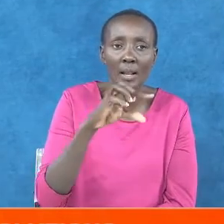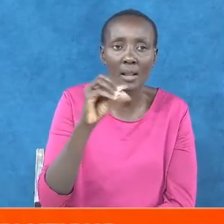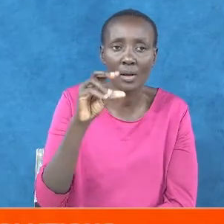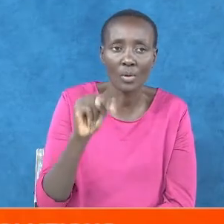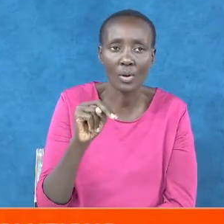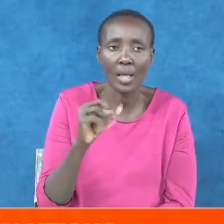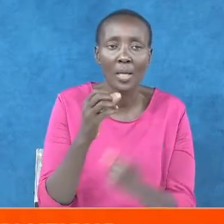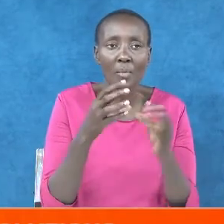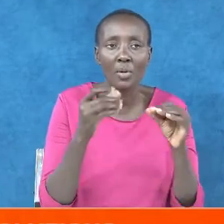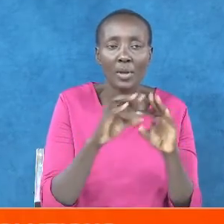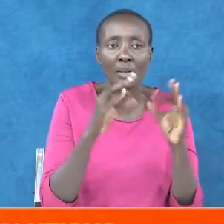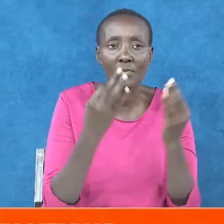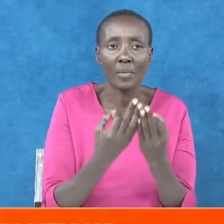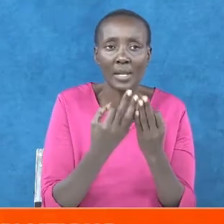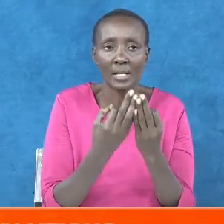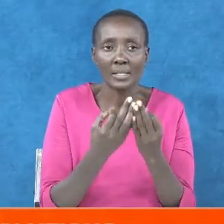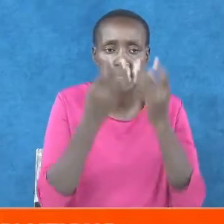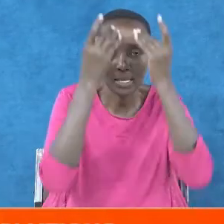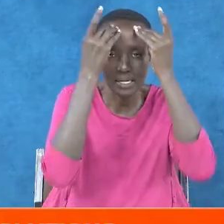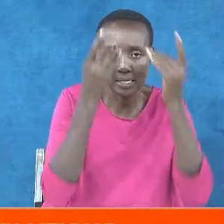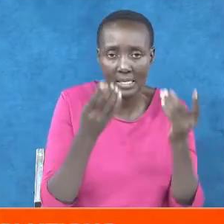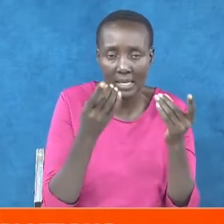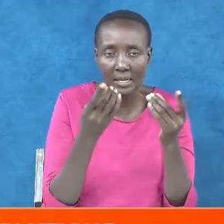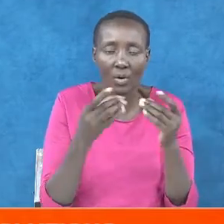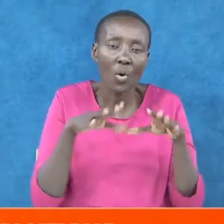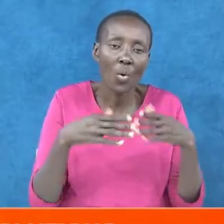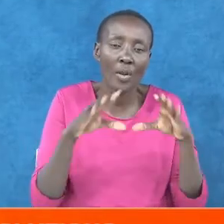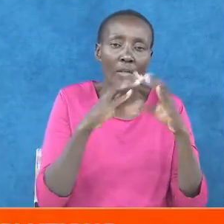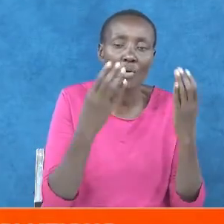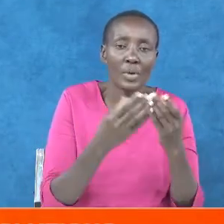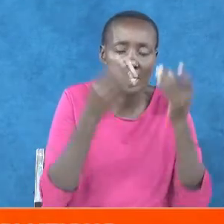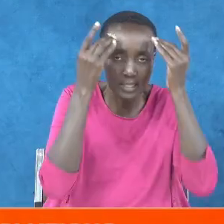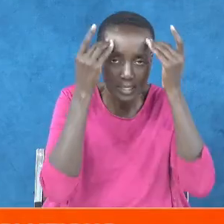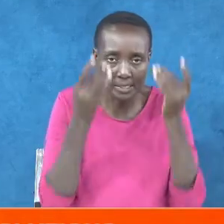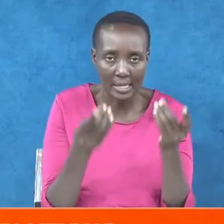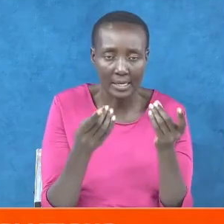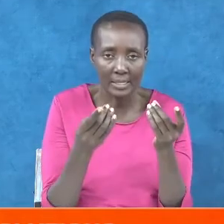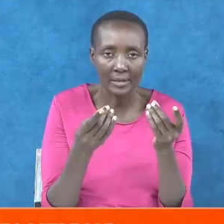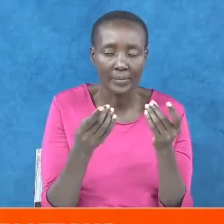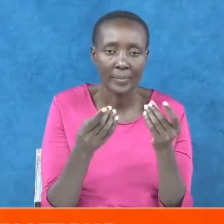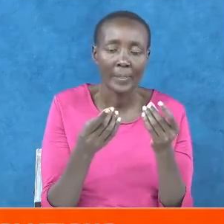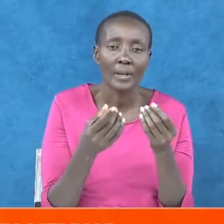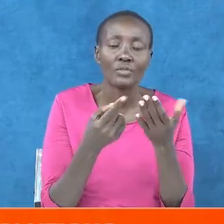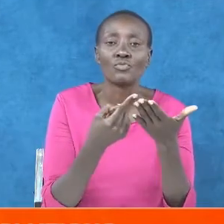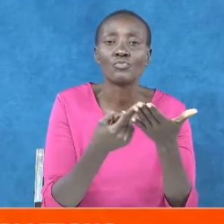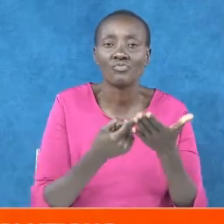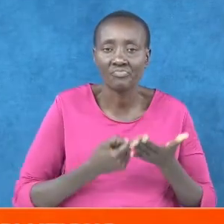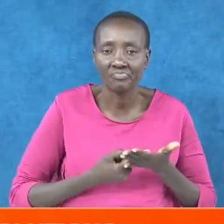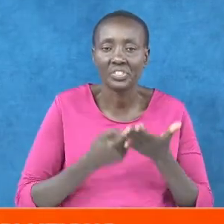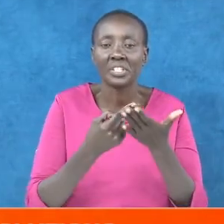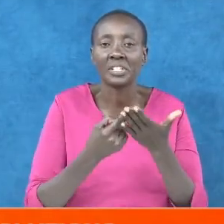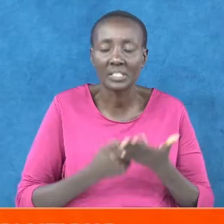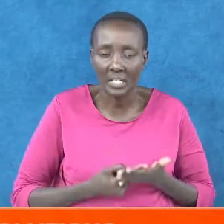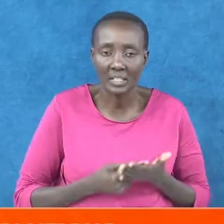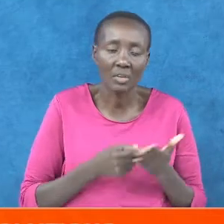of the families resorted to, or naturally those communities resorted to, reconciliation meeting,